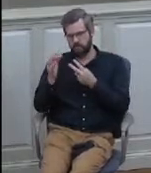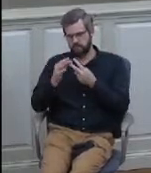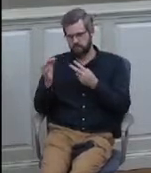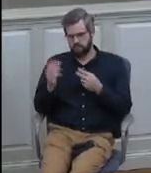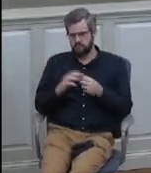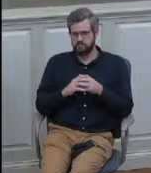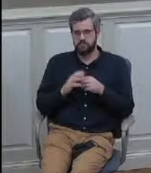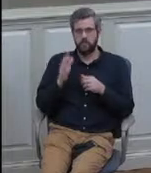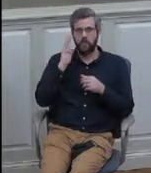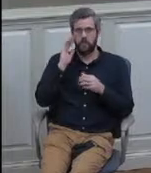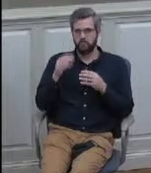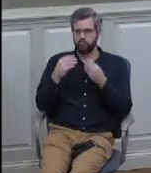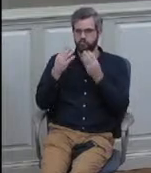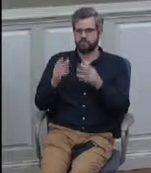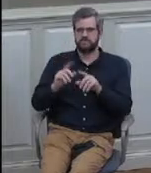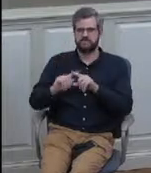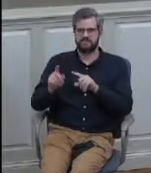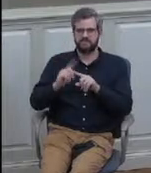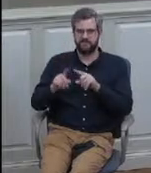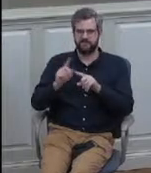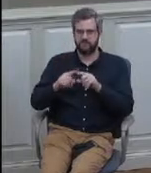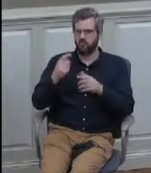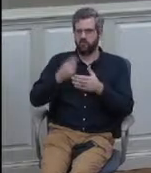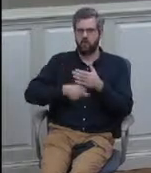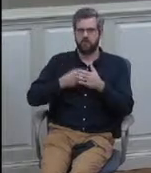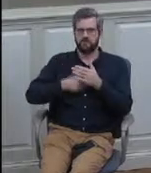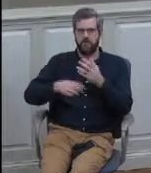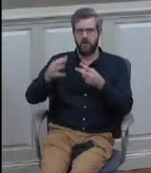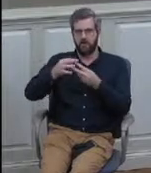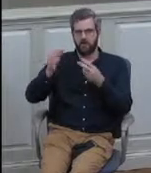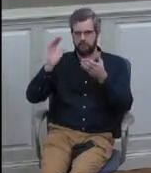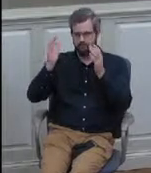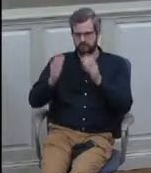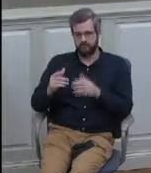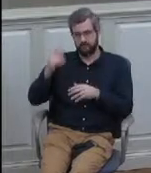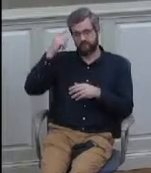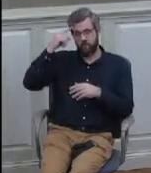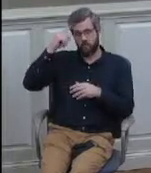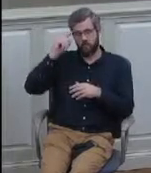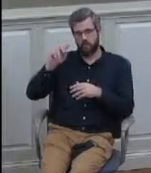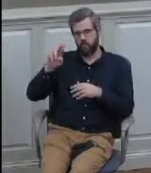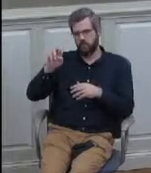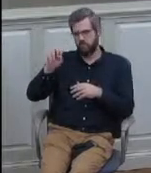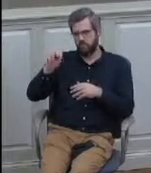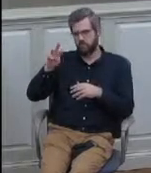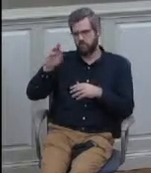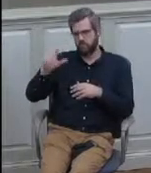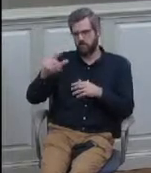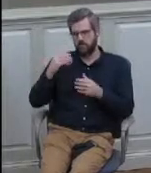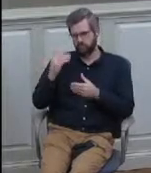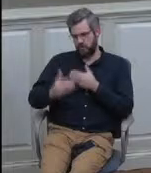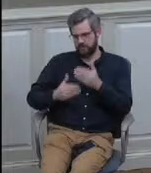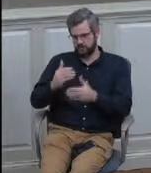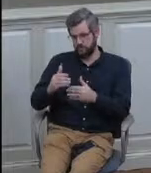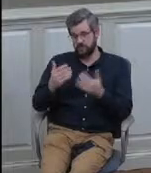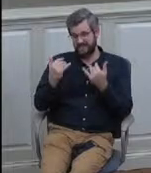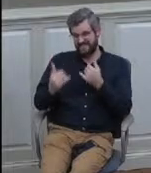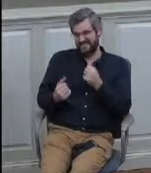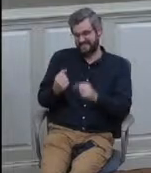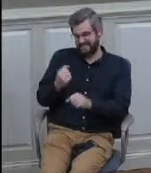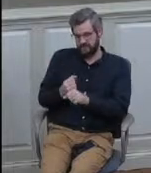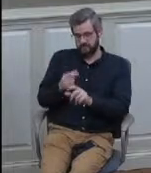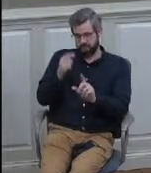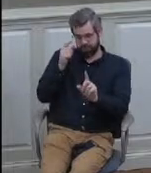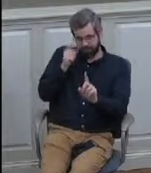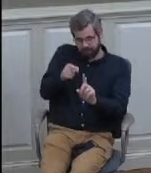will be presenting different cost containment options for review during the renewal process, which this year we will target